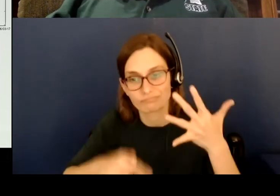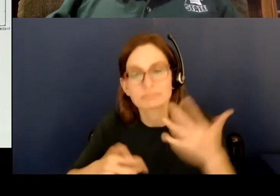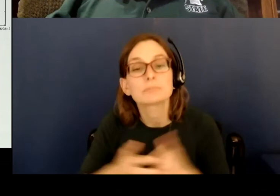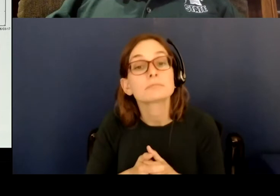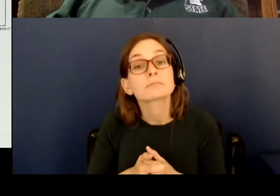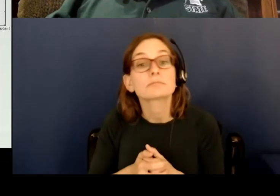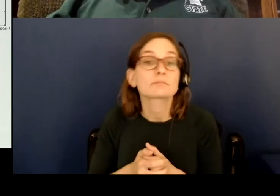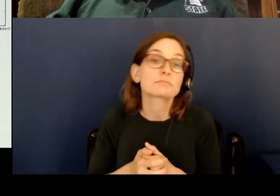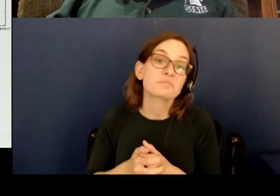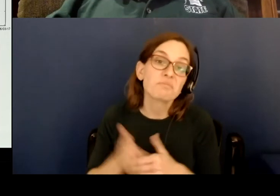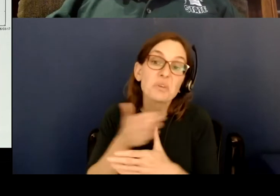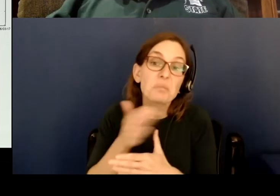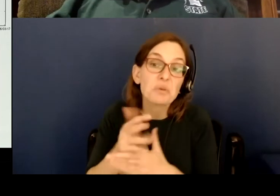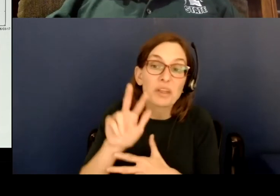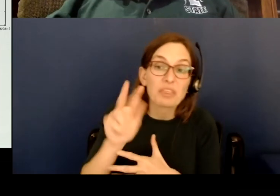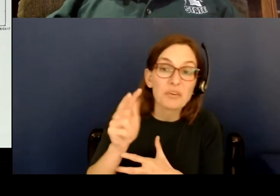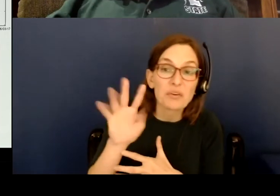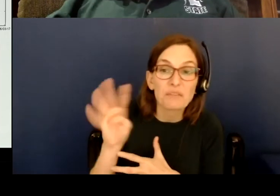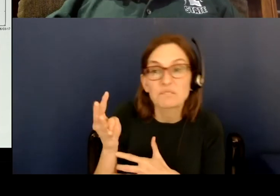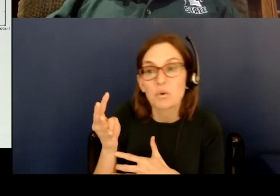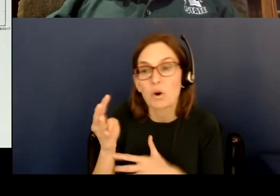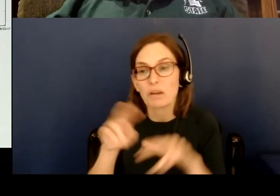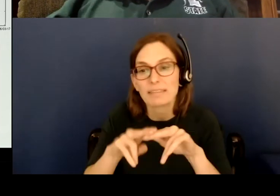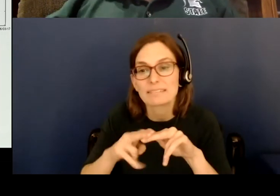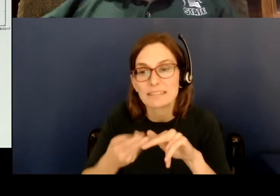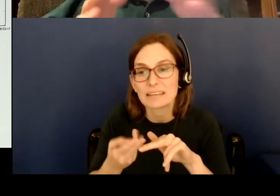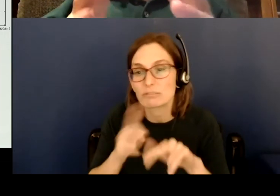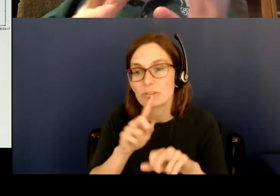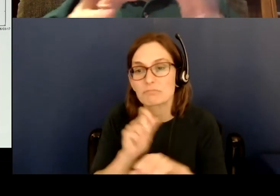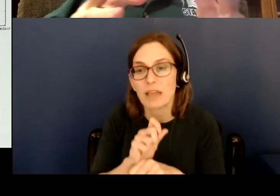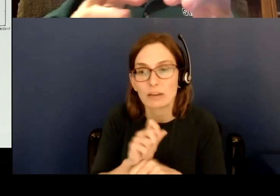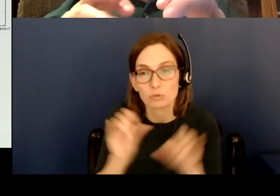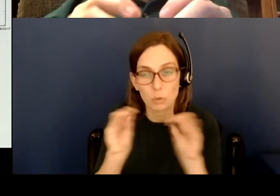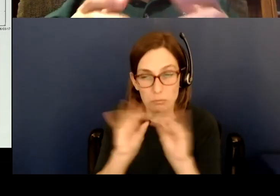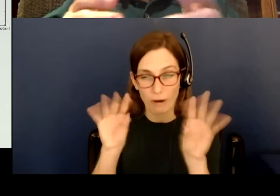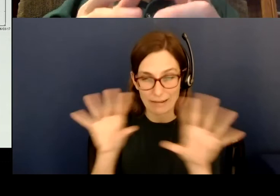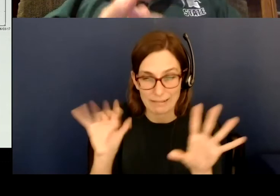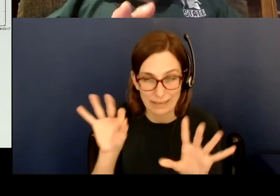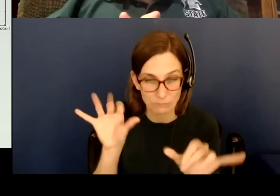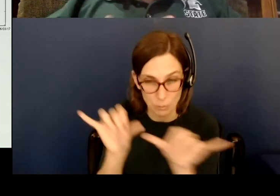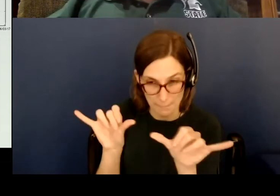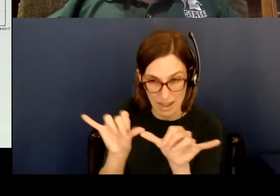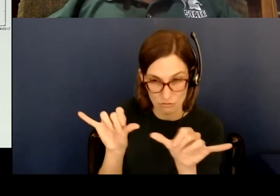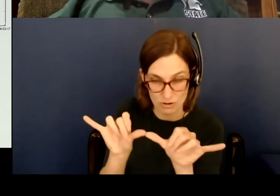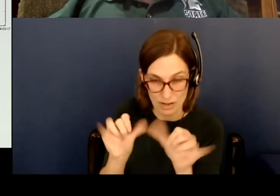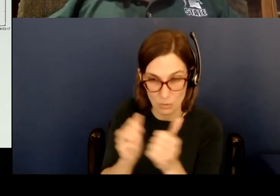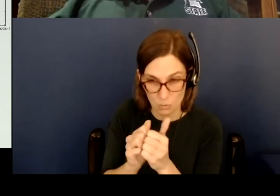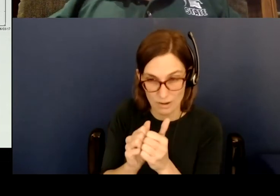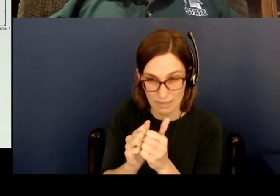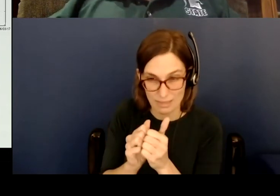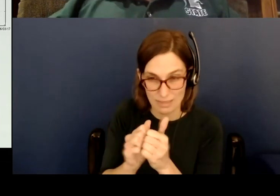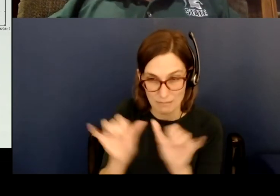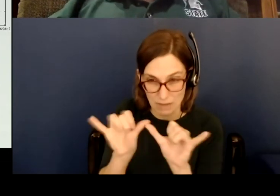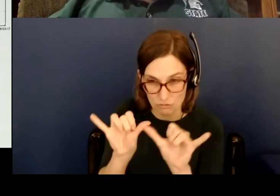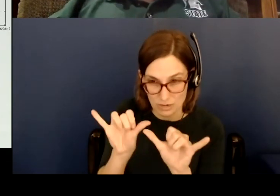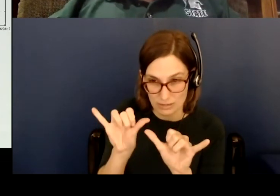let's say, third and fourth magnitude is a drop in actual brightness if you're measuring it using measuring instruments of